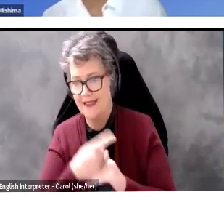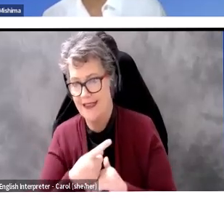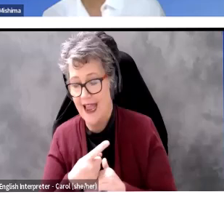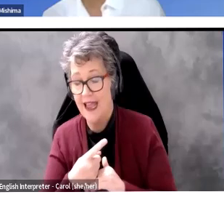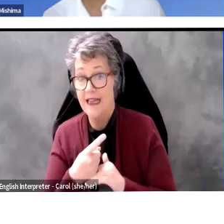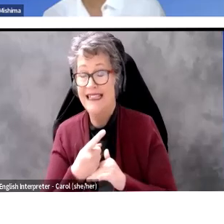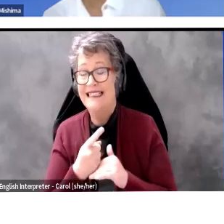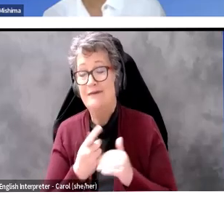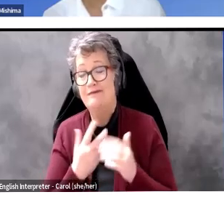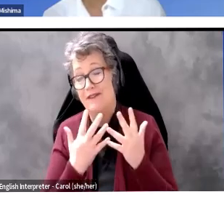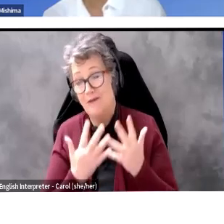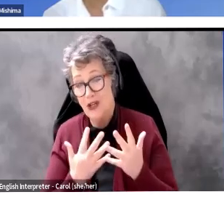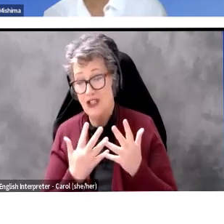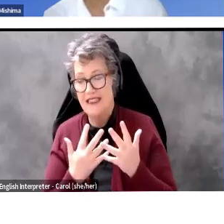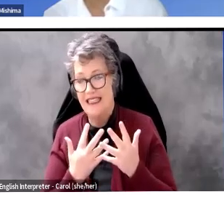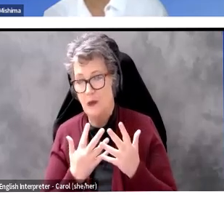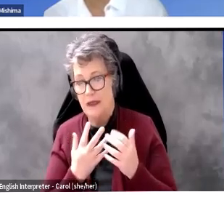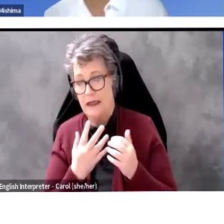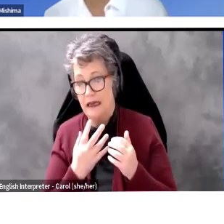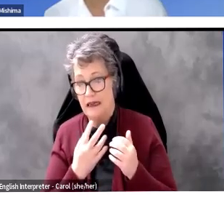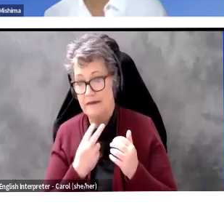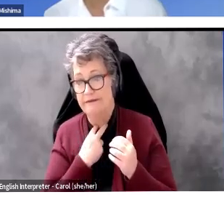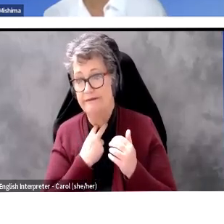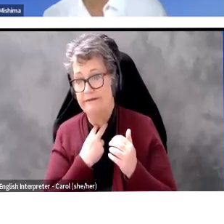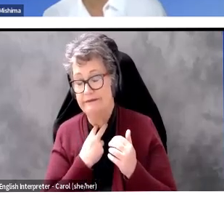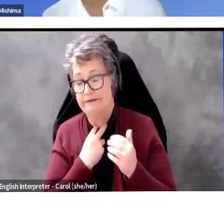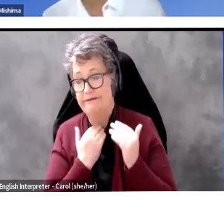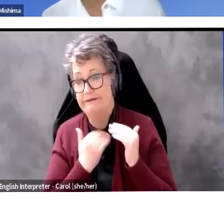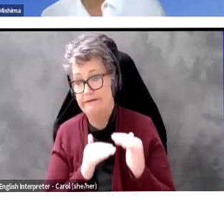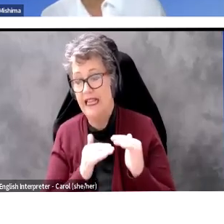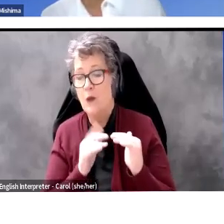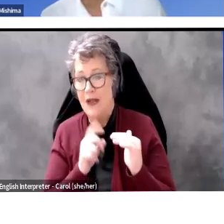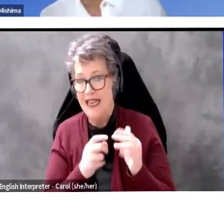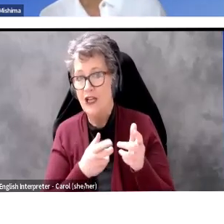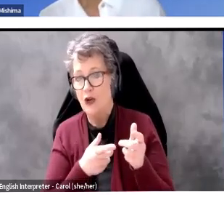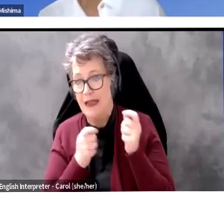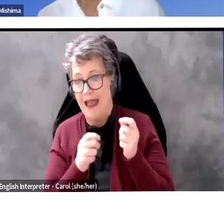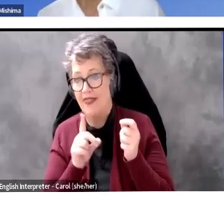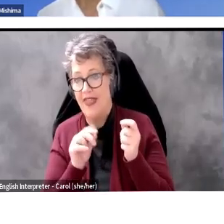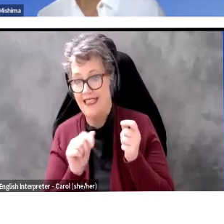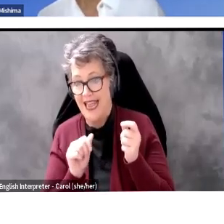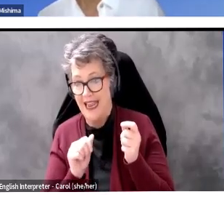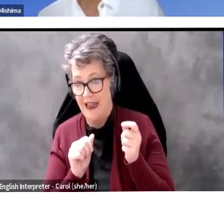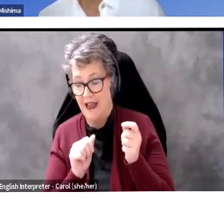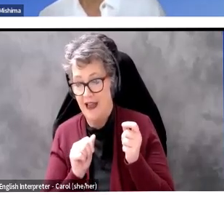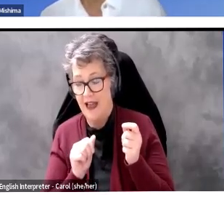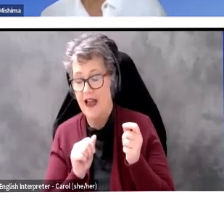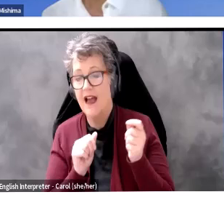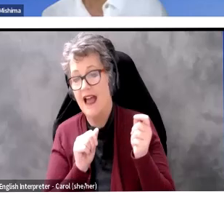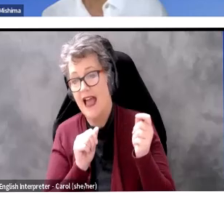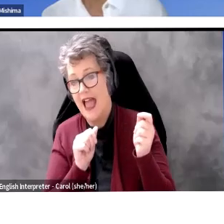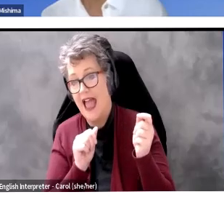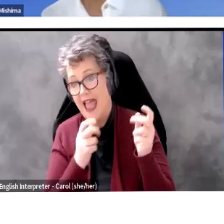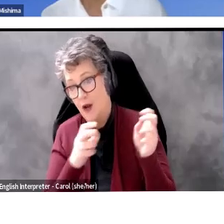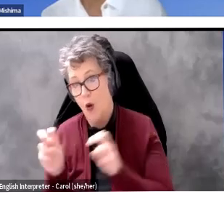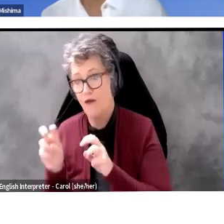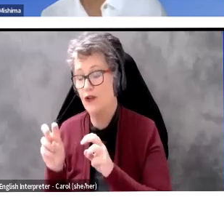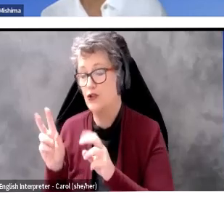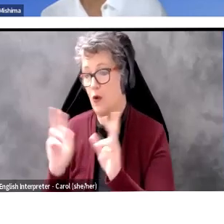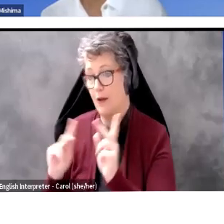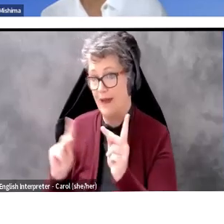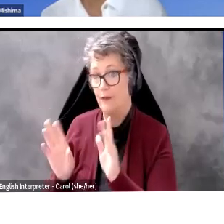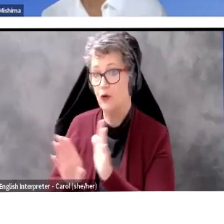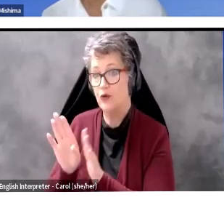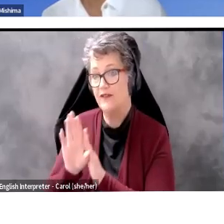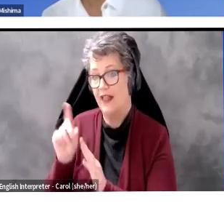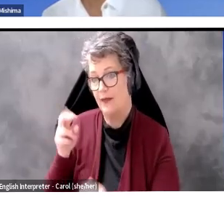But unfortunately, we're constrained by the fact that we need to get that data pulled and over to our folks who develop